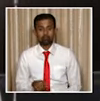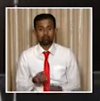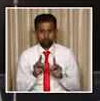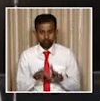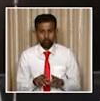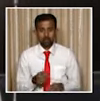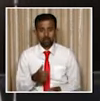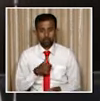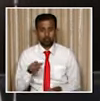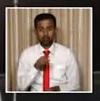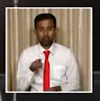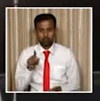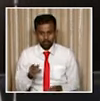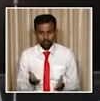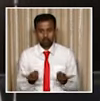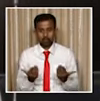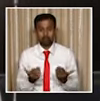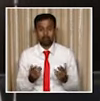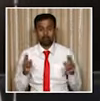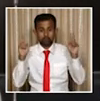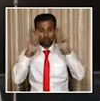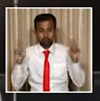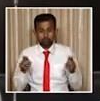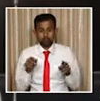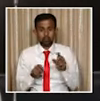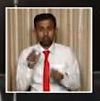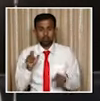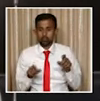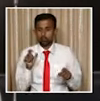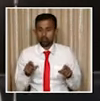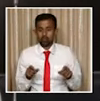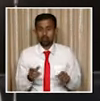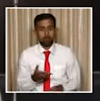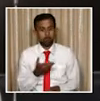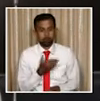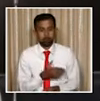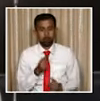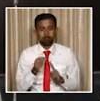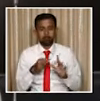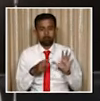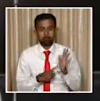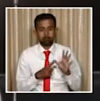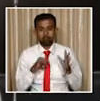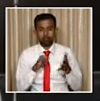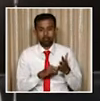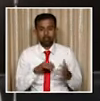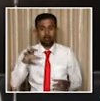the maximum level to support the creation of the independent state of Palestine.